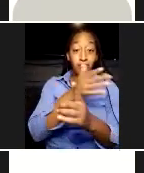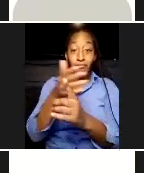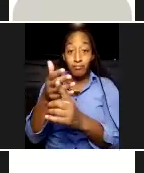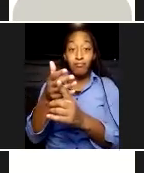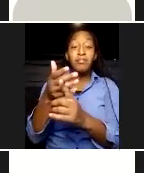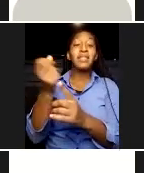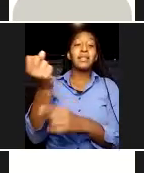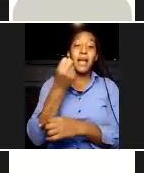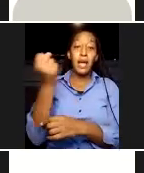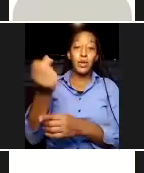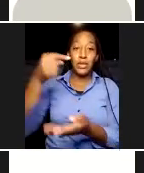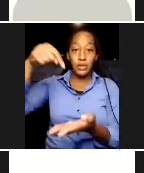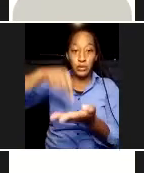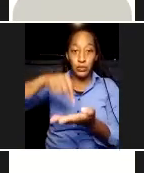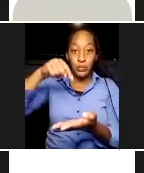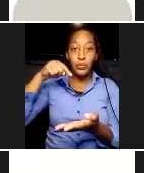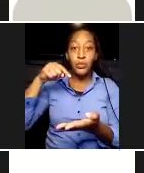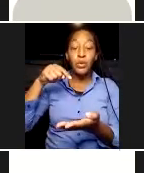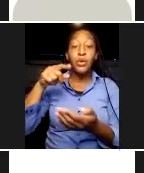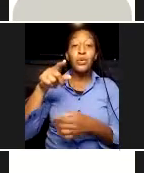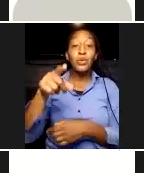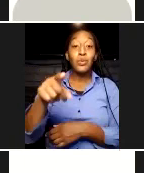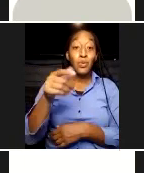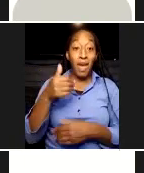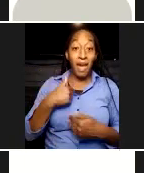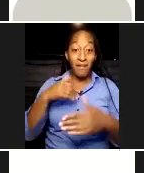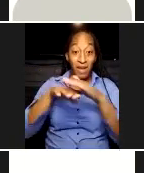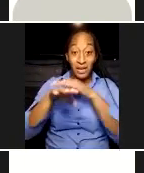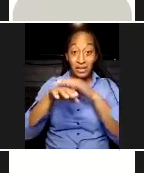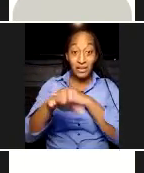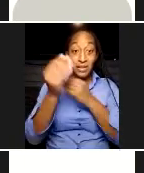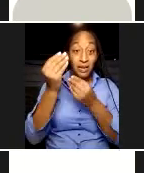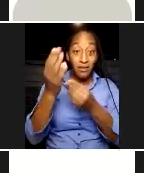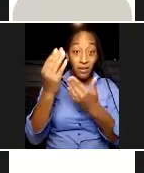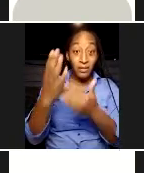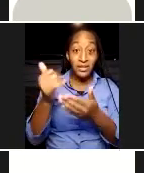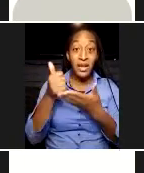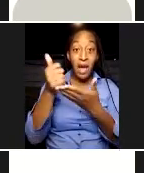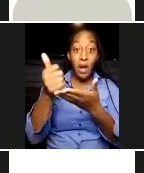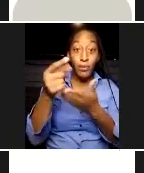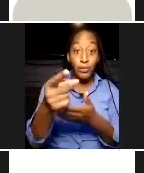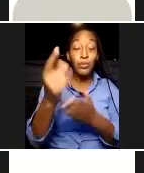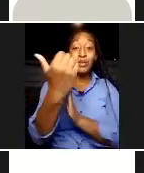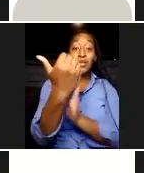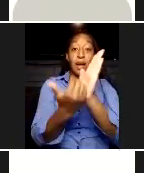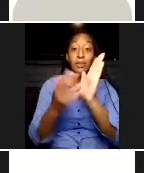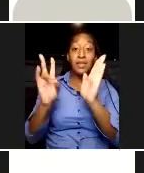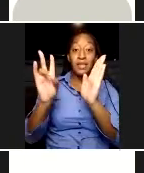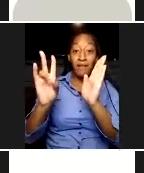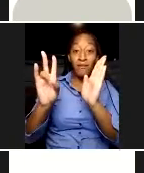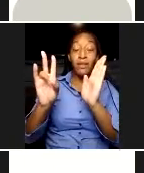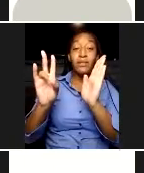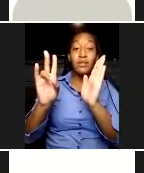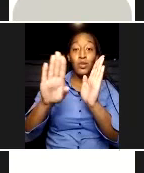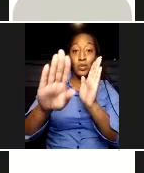have access to some materials to help you with that. Chapter 7 in your textbook, which I've made available here,